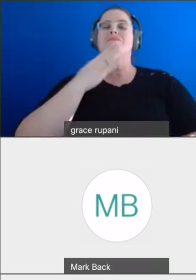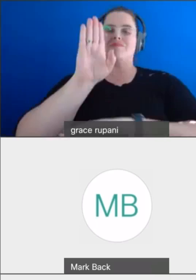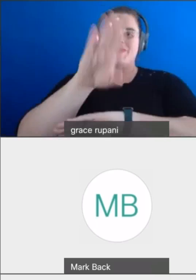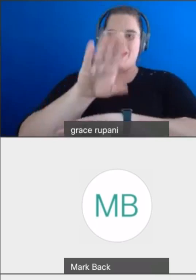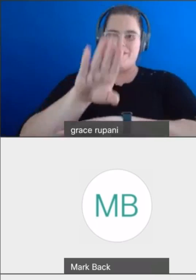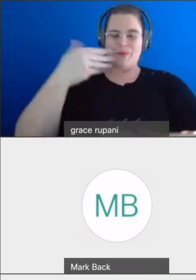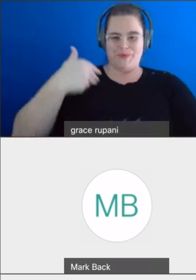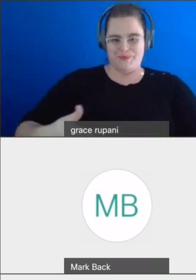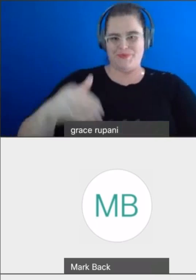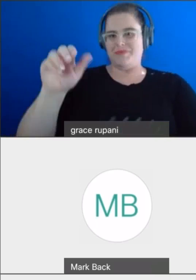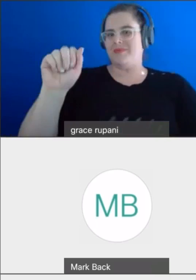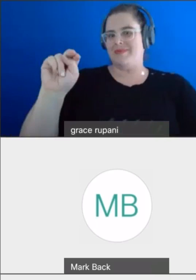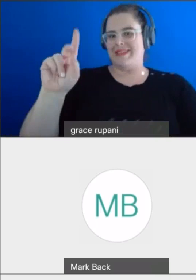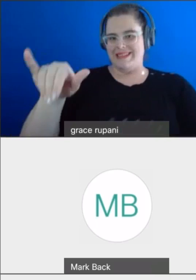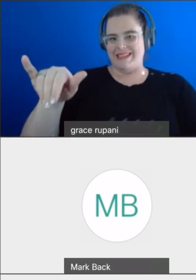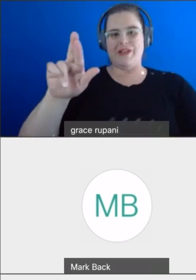services.